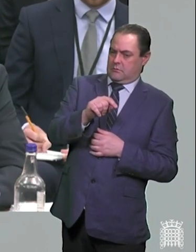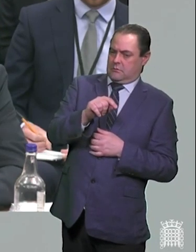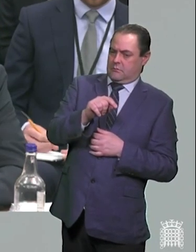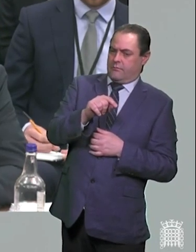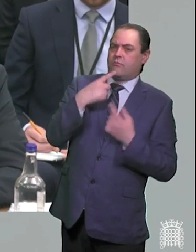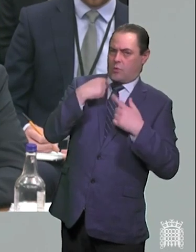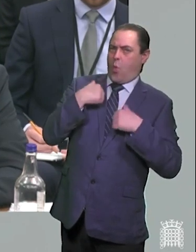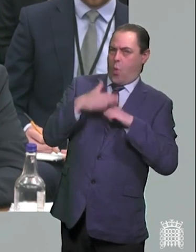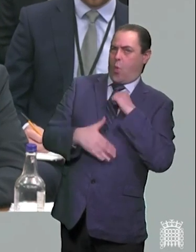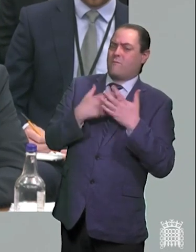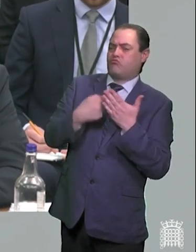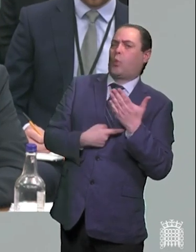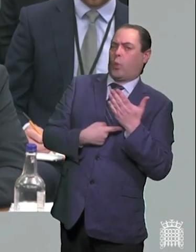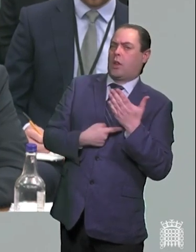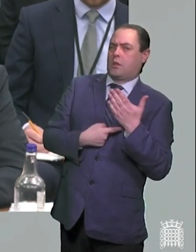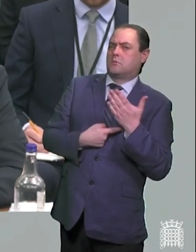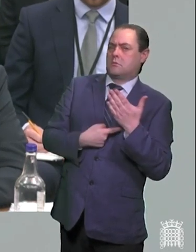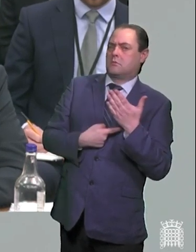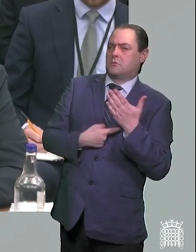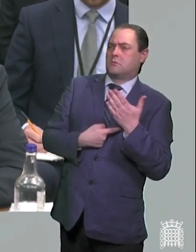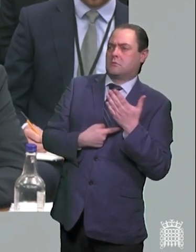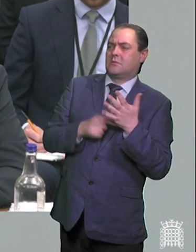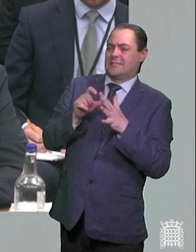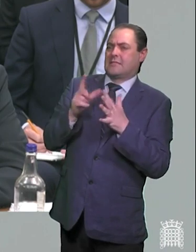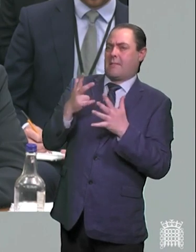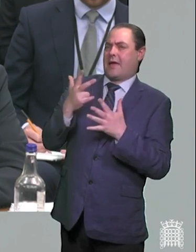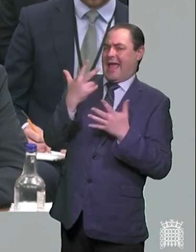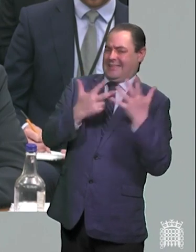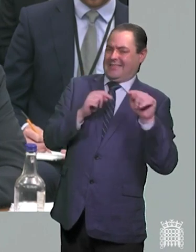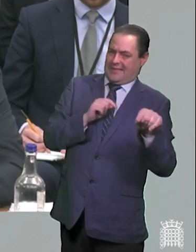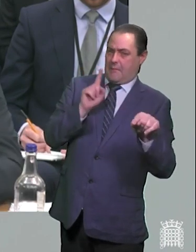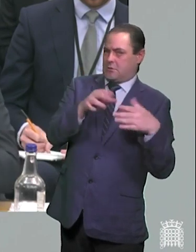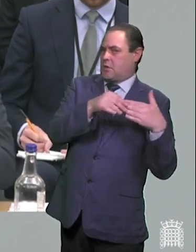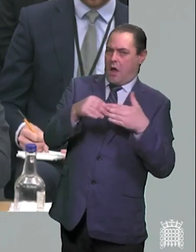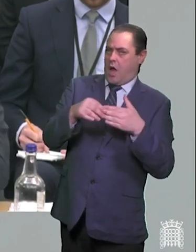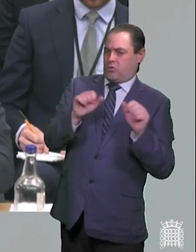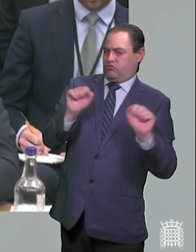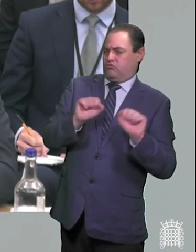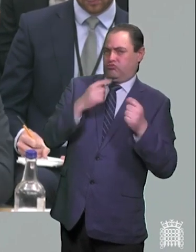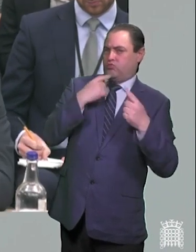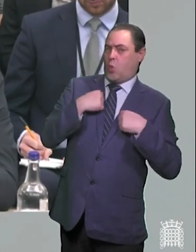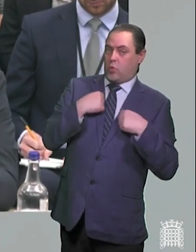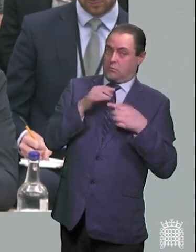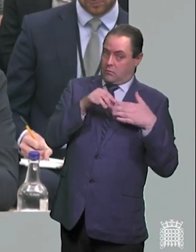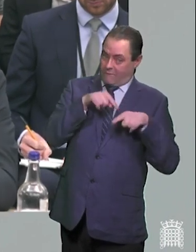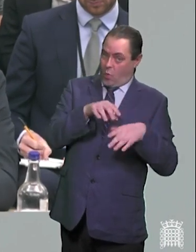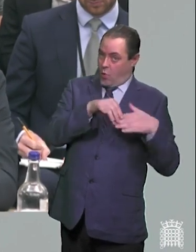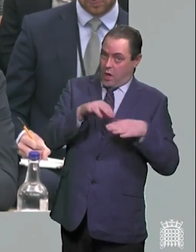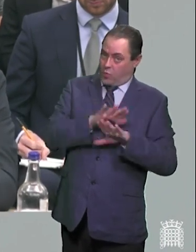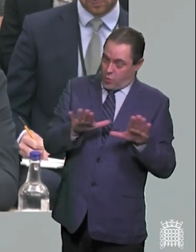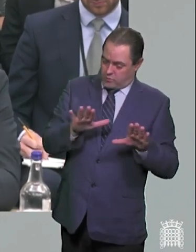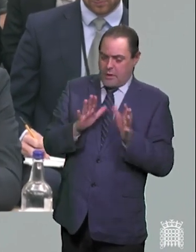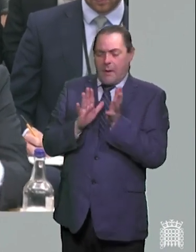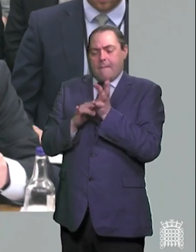the rules on December the 18th, but I hadn't received assurances about the guidance. What Martin was trying to get